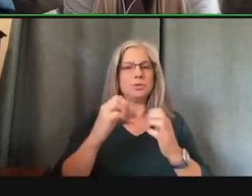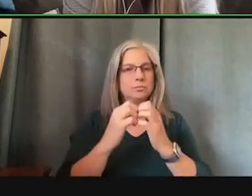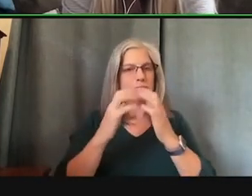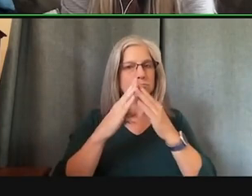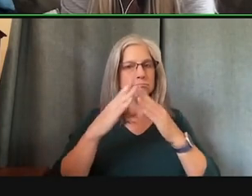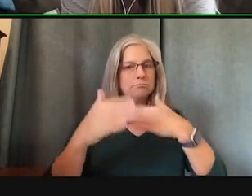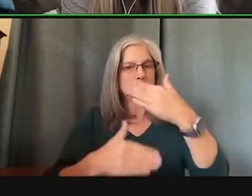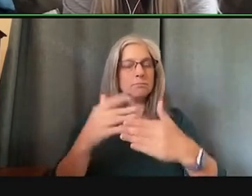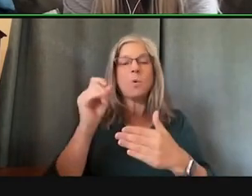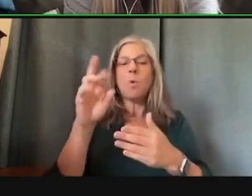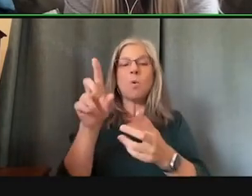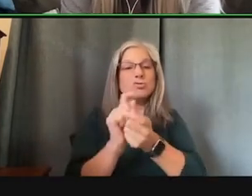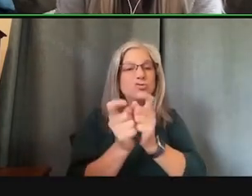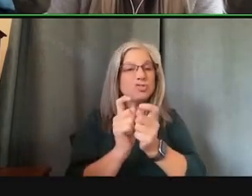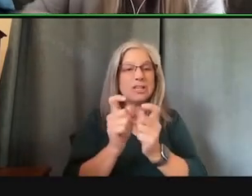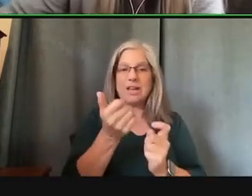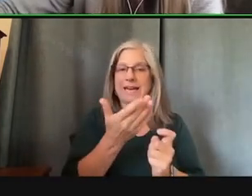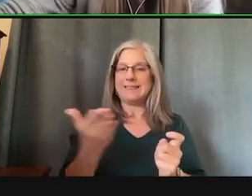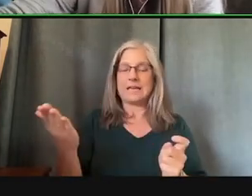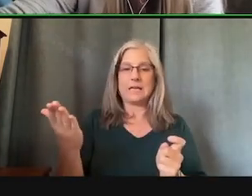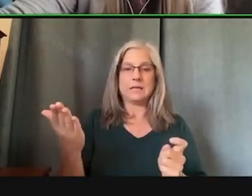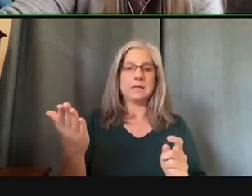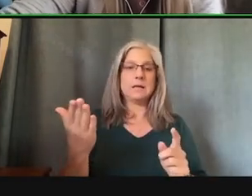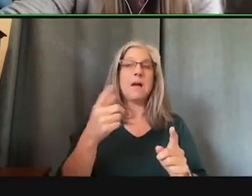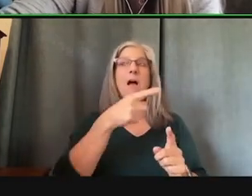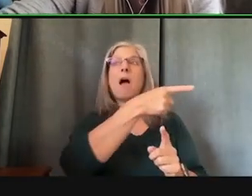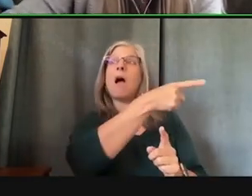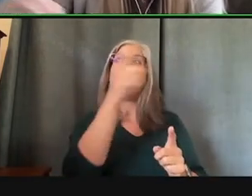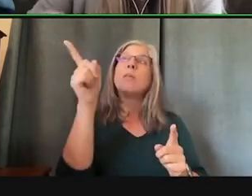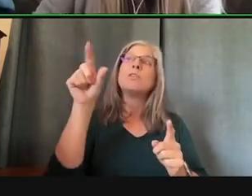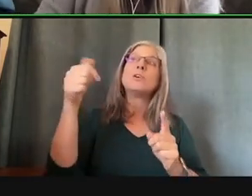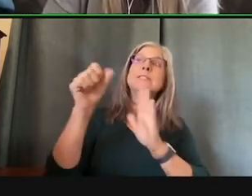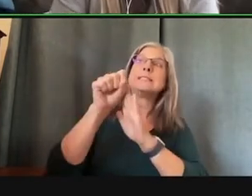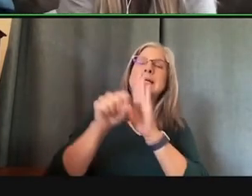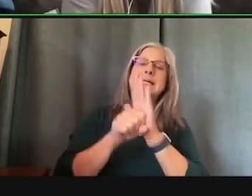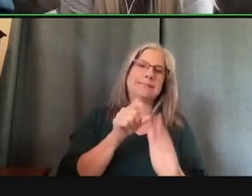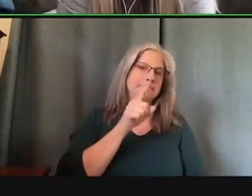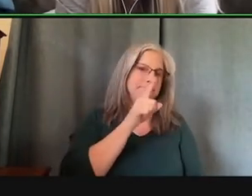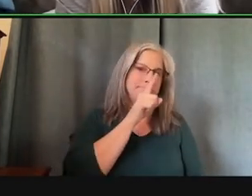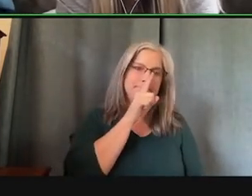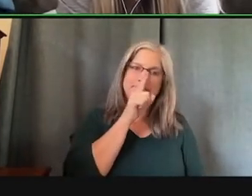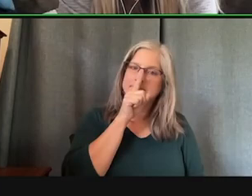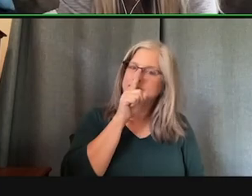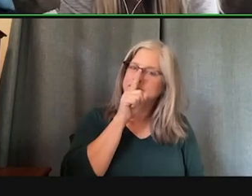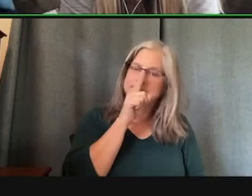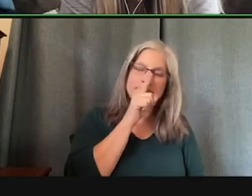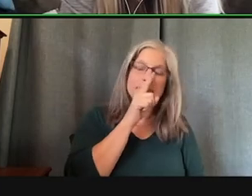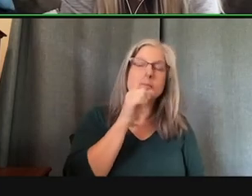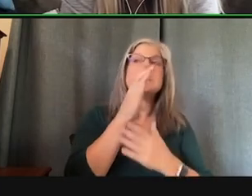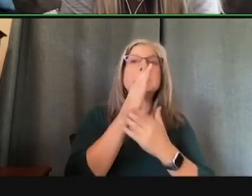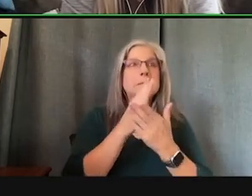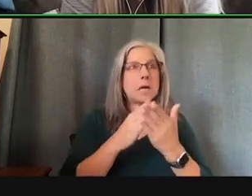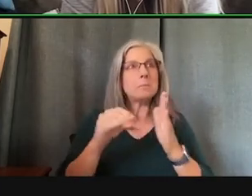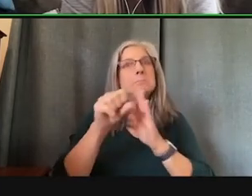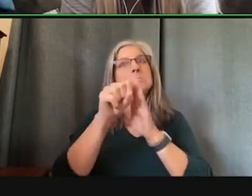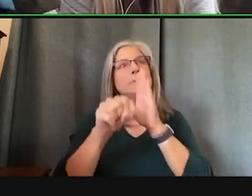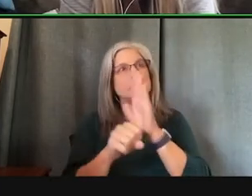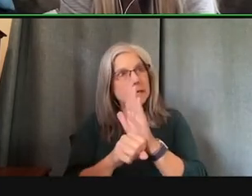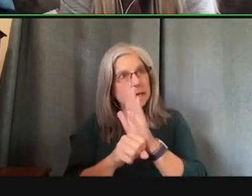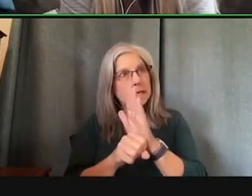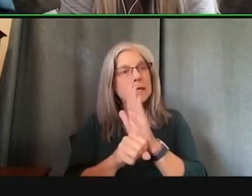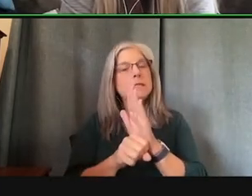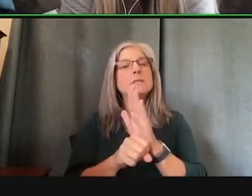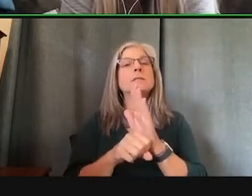to make changes to it. That's not true of all states. Some states, they can